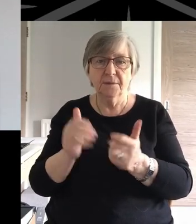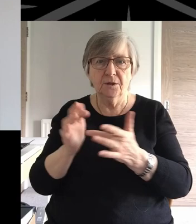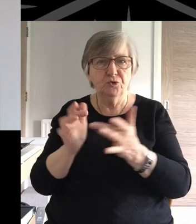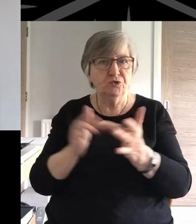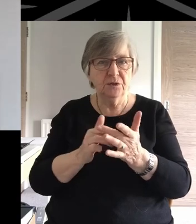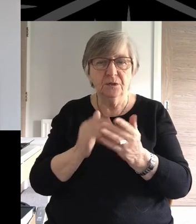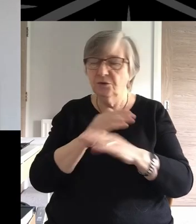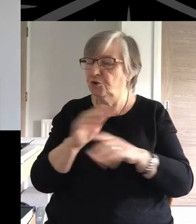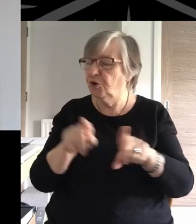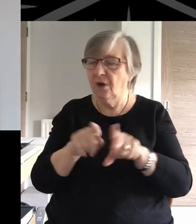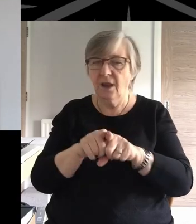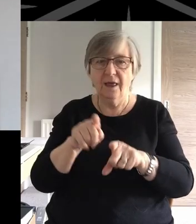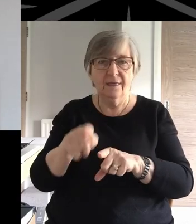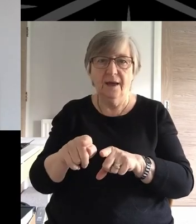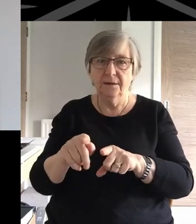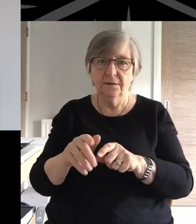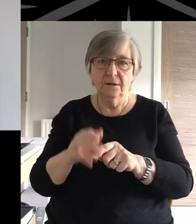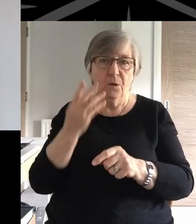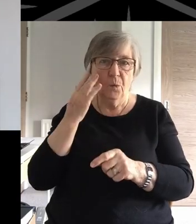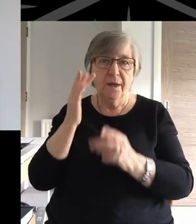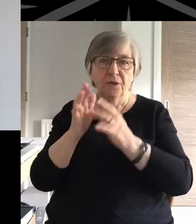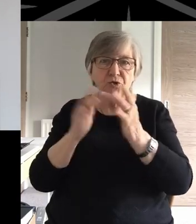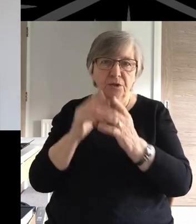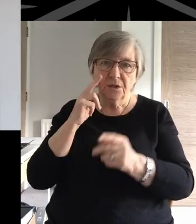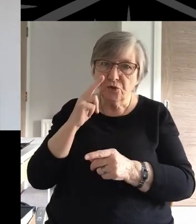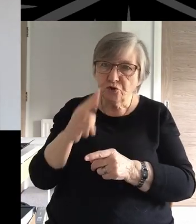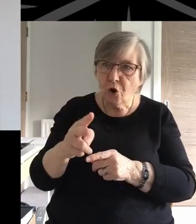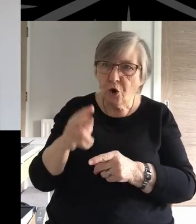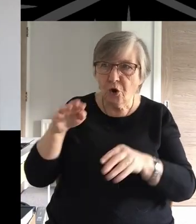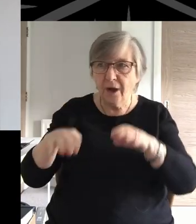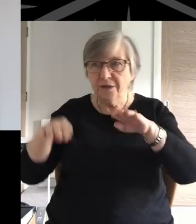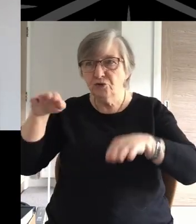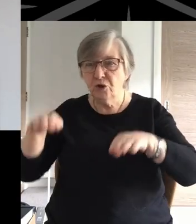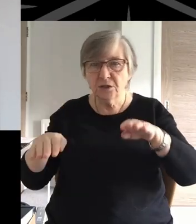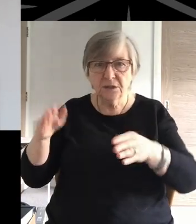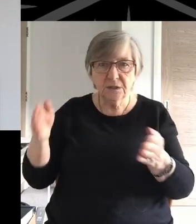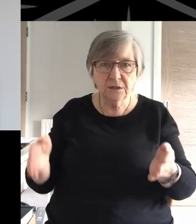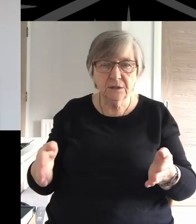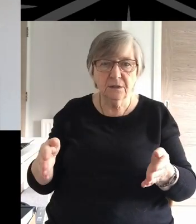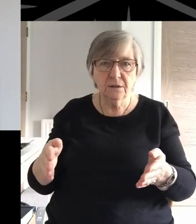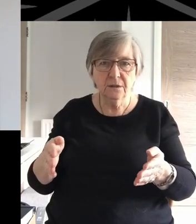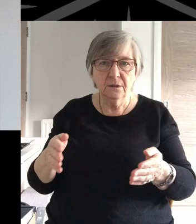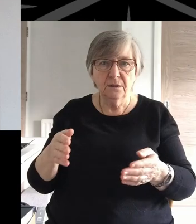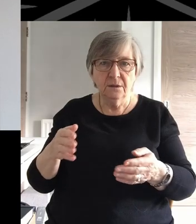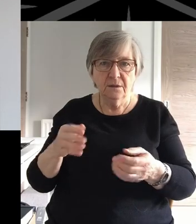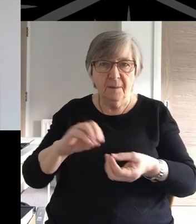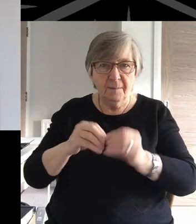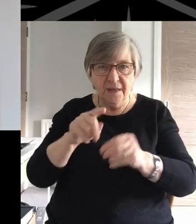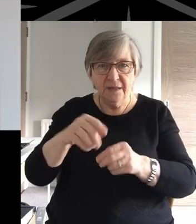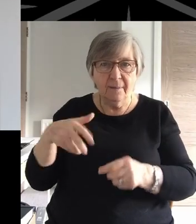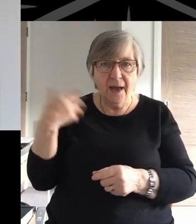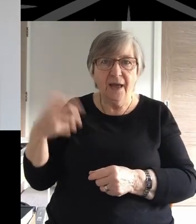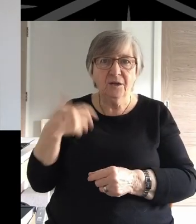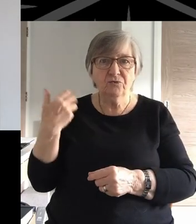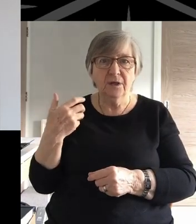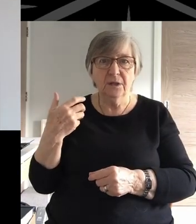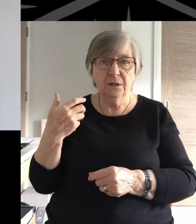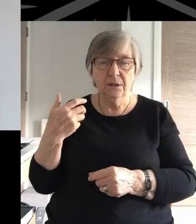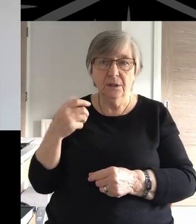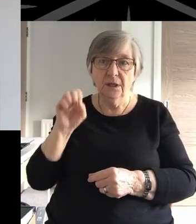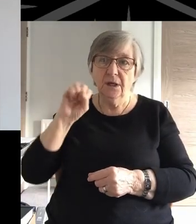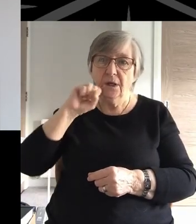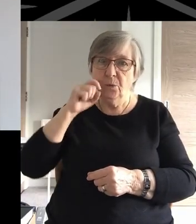Jesus wasn't like that. When Jesus saw injustice, when Jesus saw things that made him angry, he would